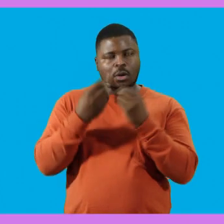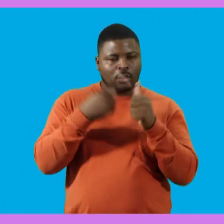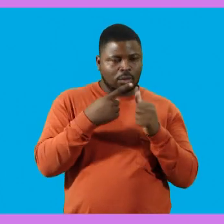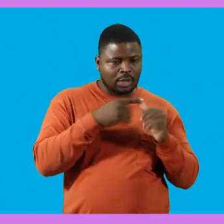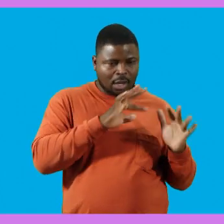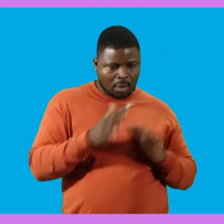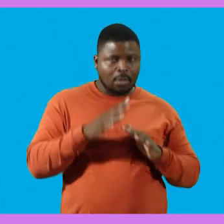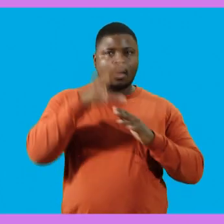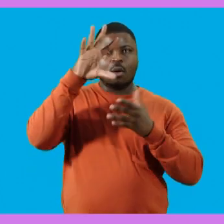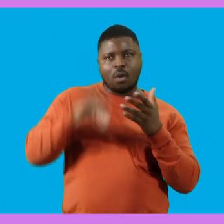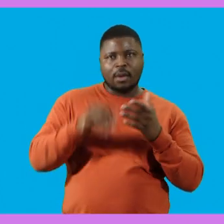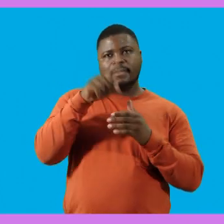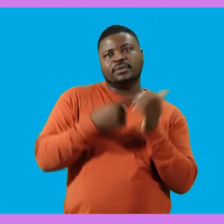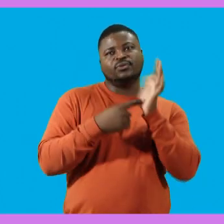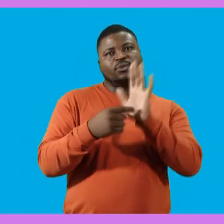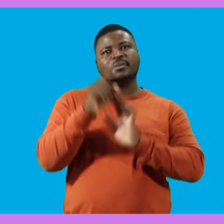your final answer.